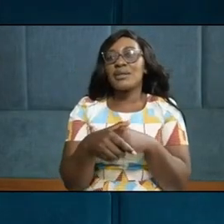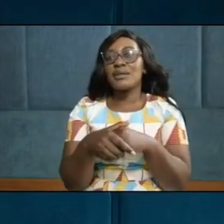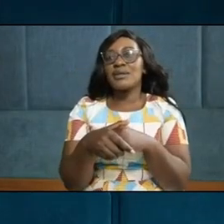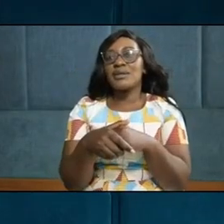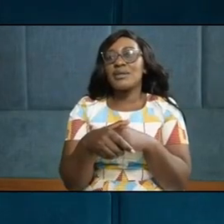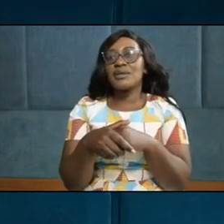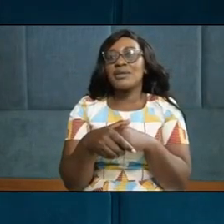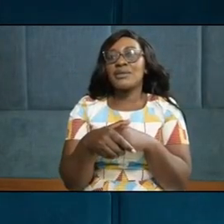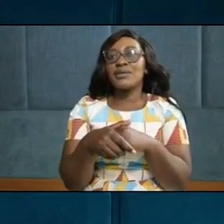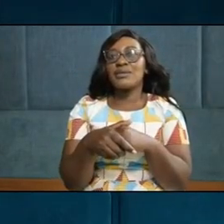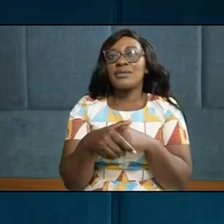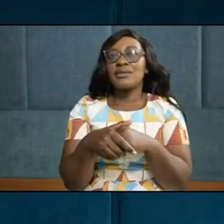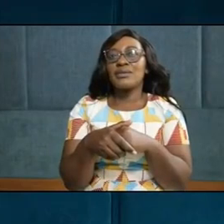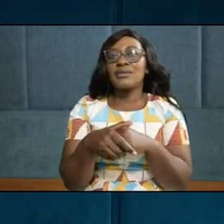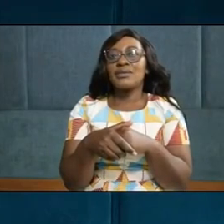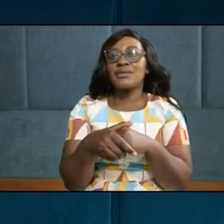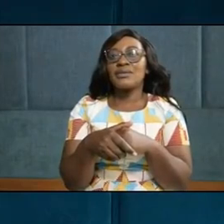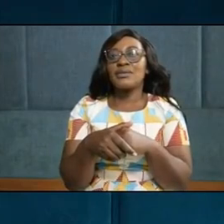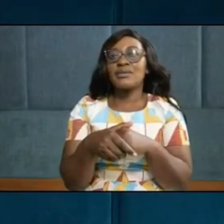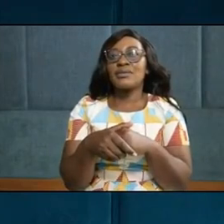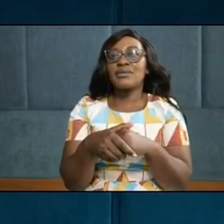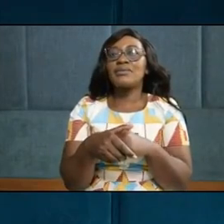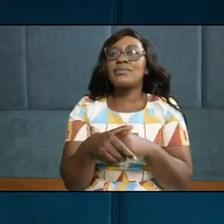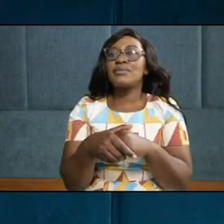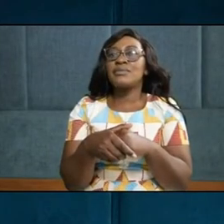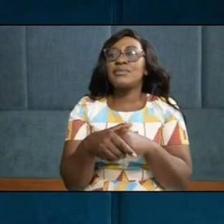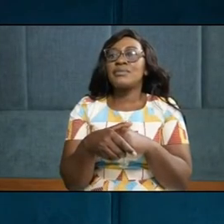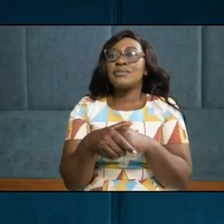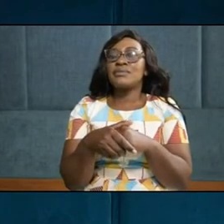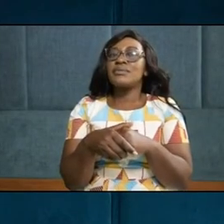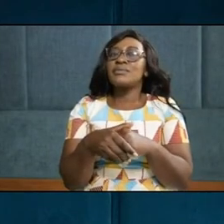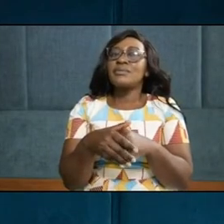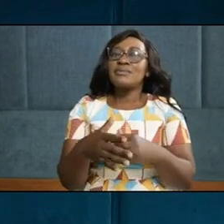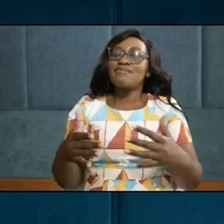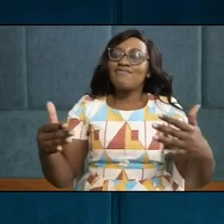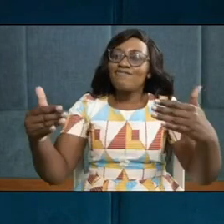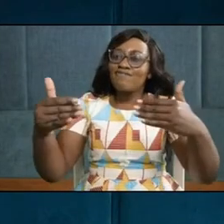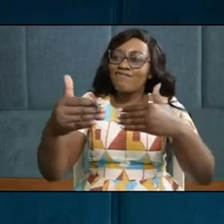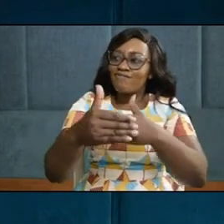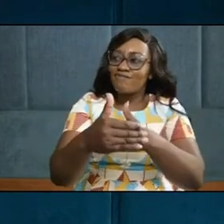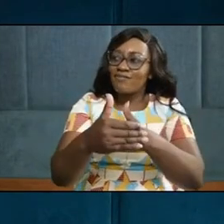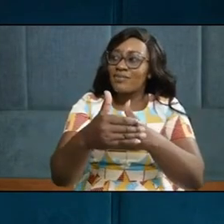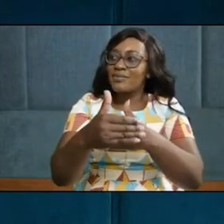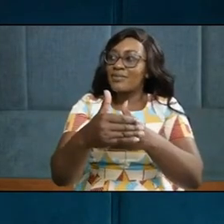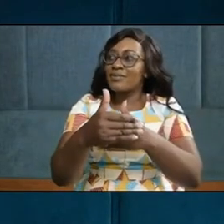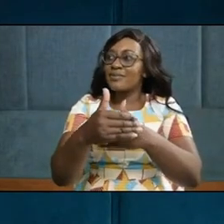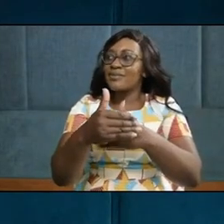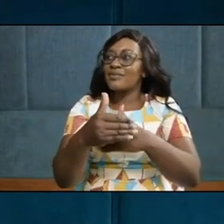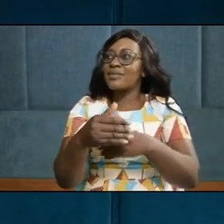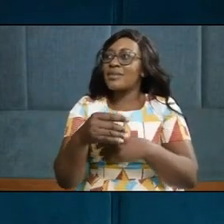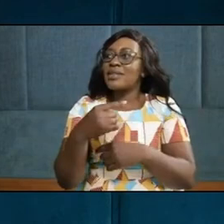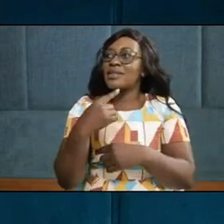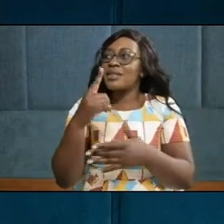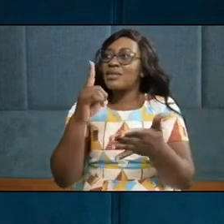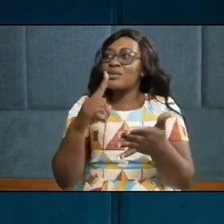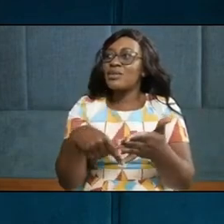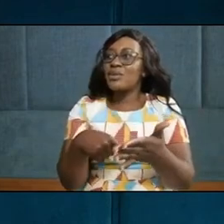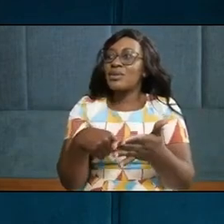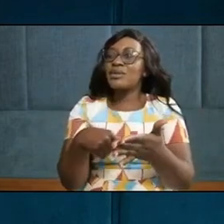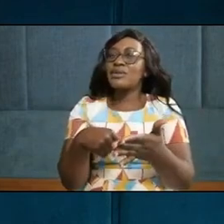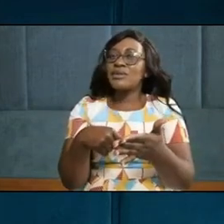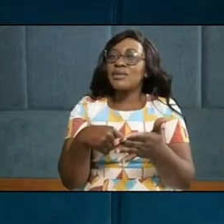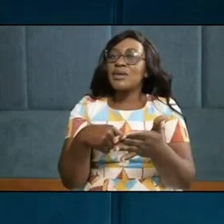Enough, early communion, Eutychus even fell down. Yes? Not quite.